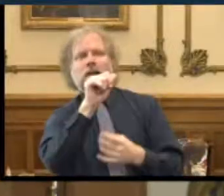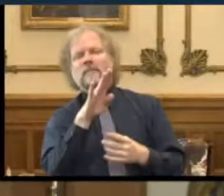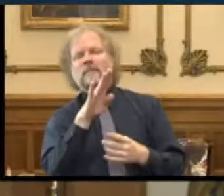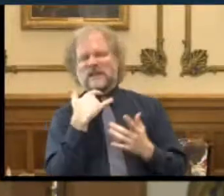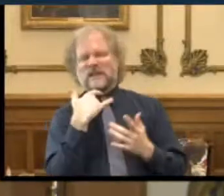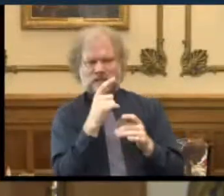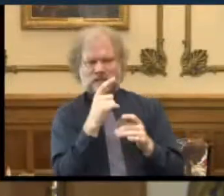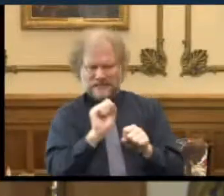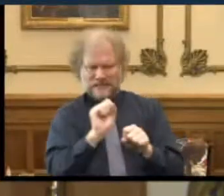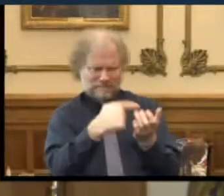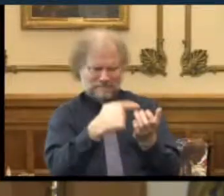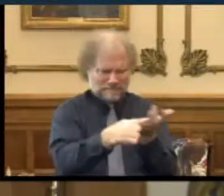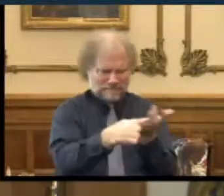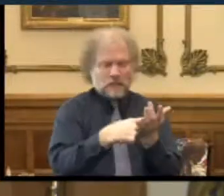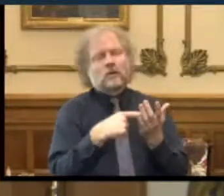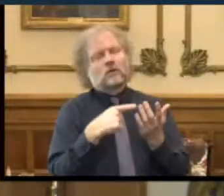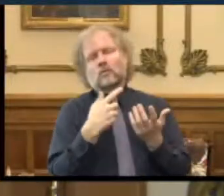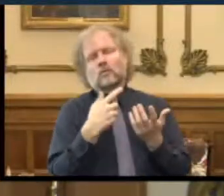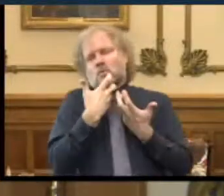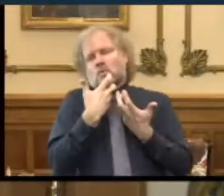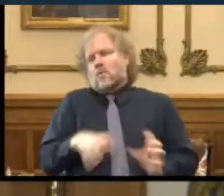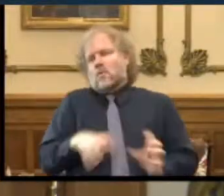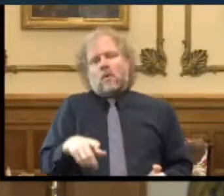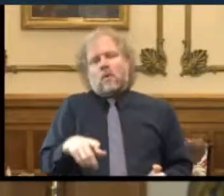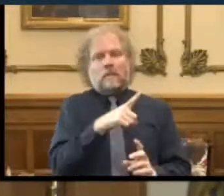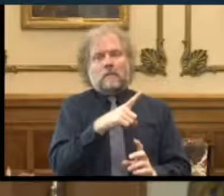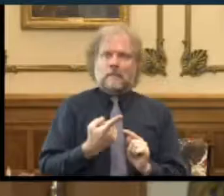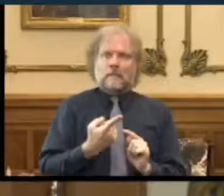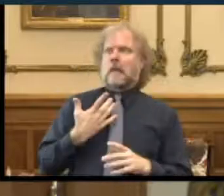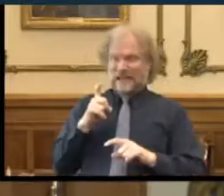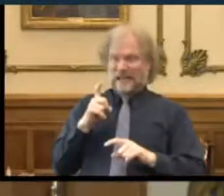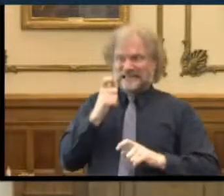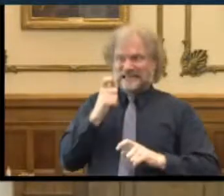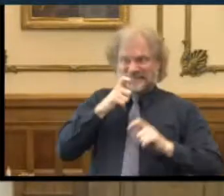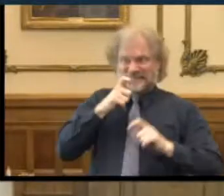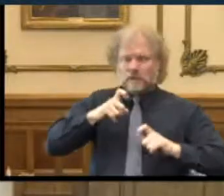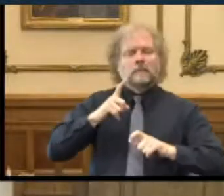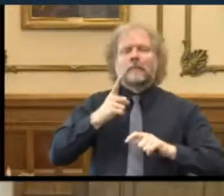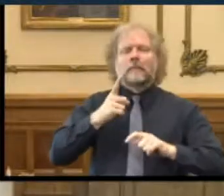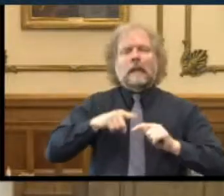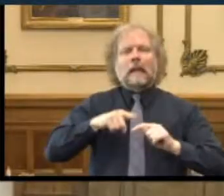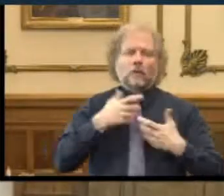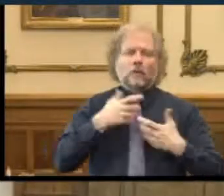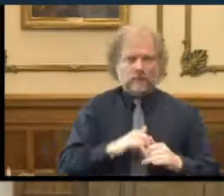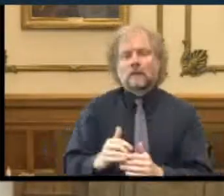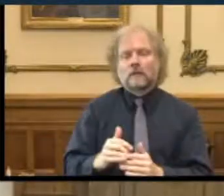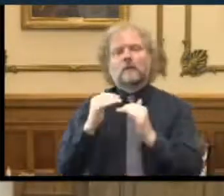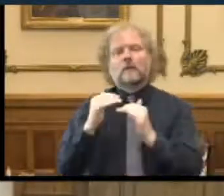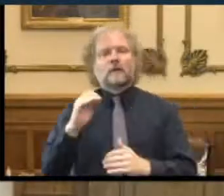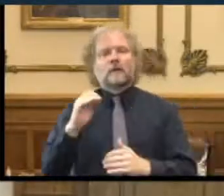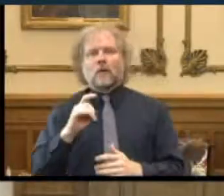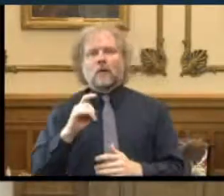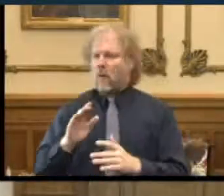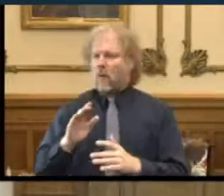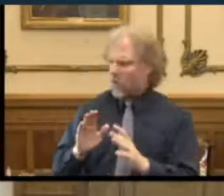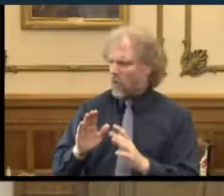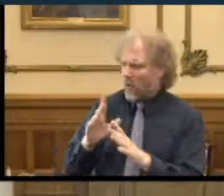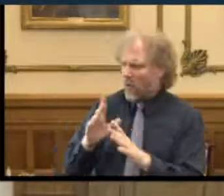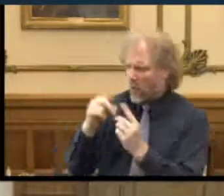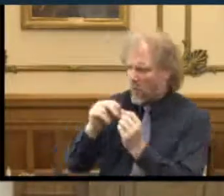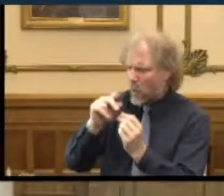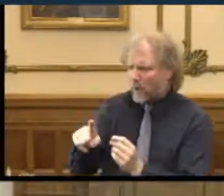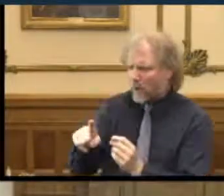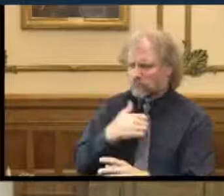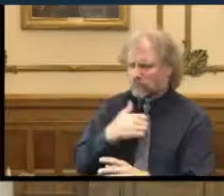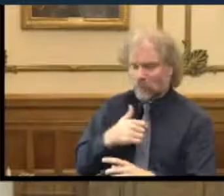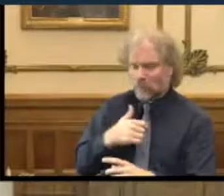working on right now, because we don't want anybody to not be able to do the testing that they need. Eric Berman, WI. I think he had a second